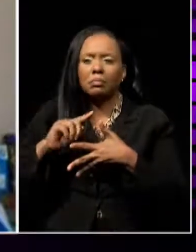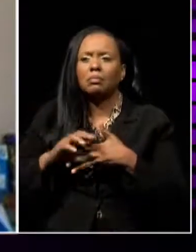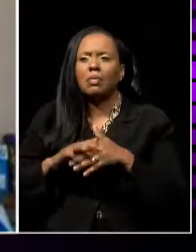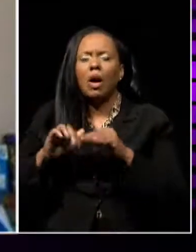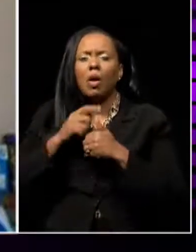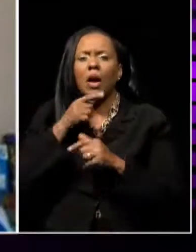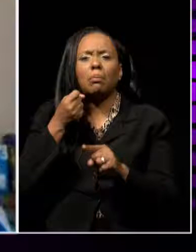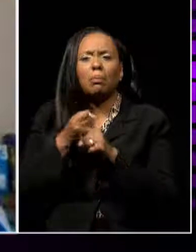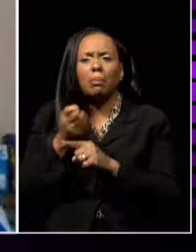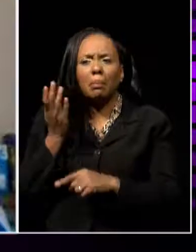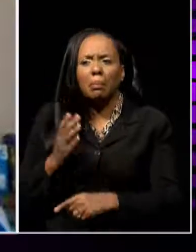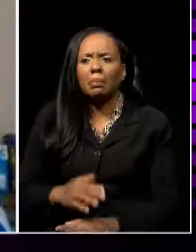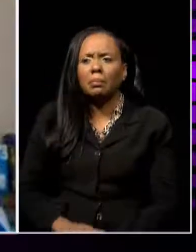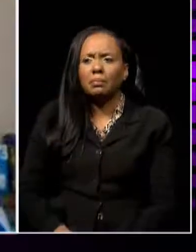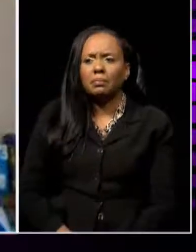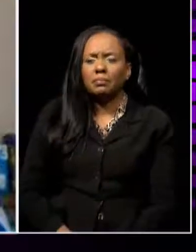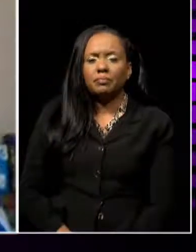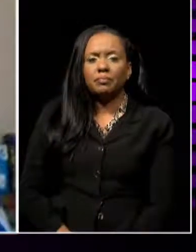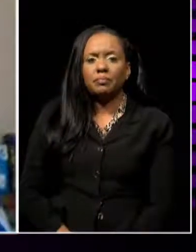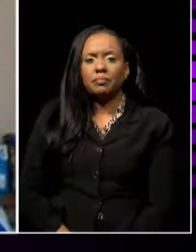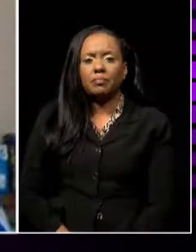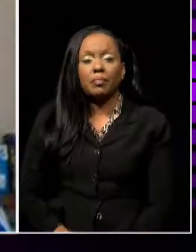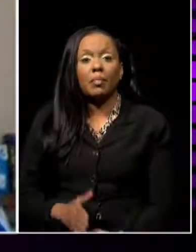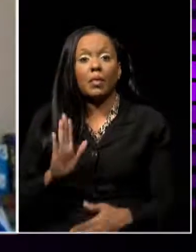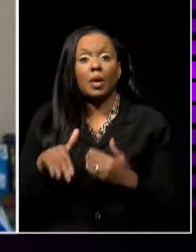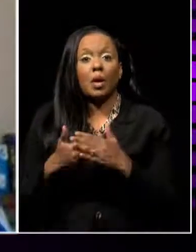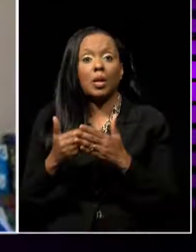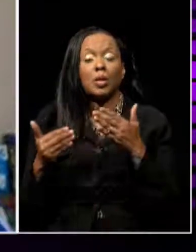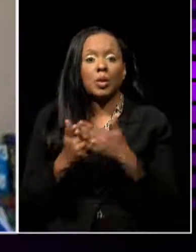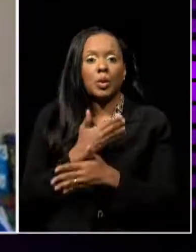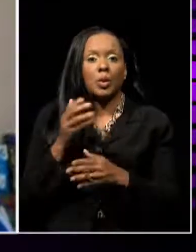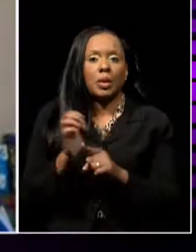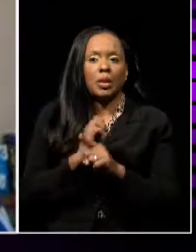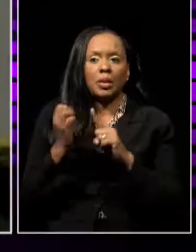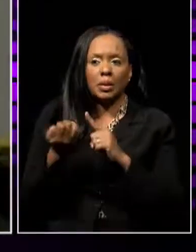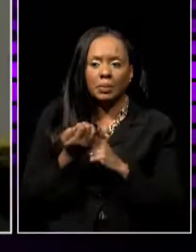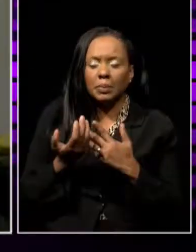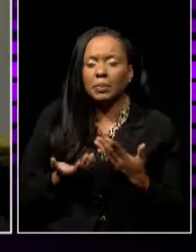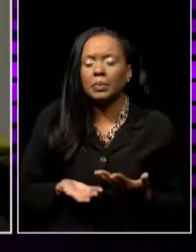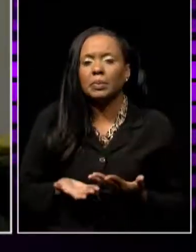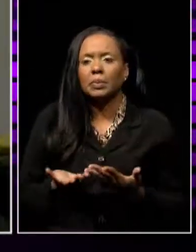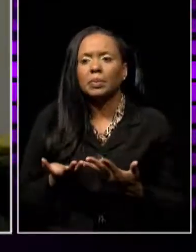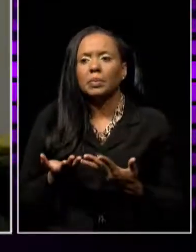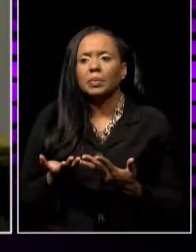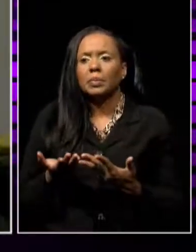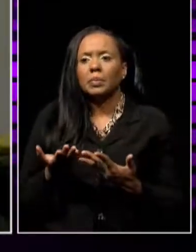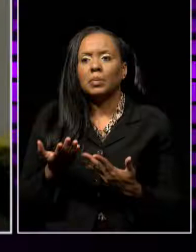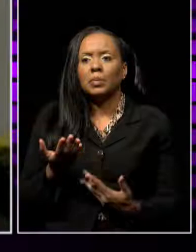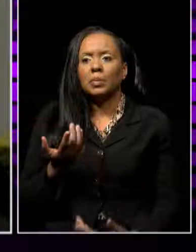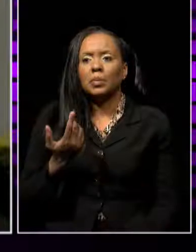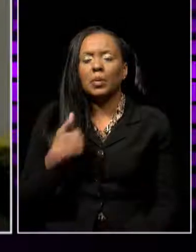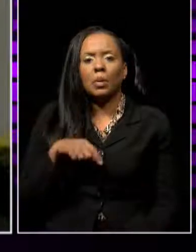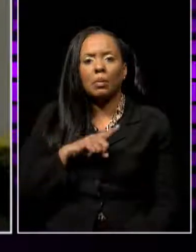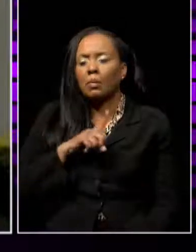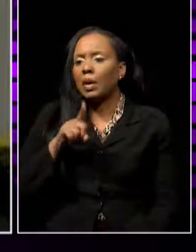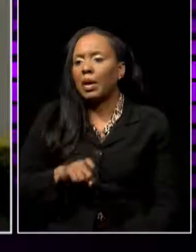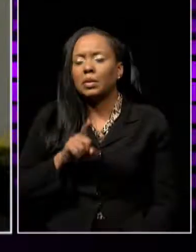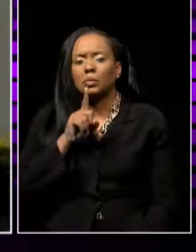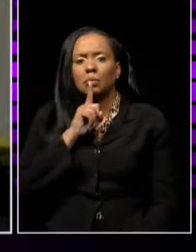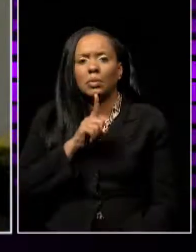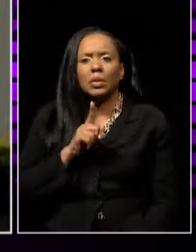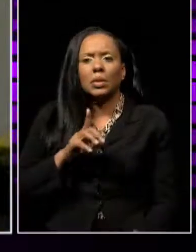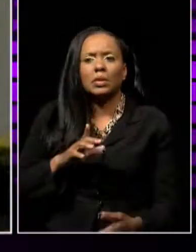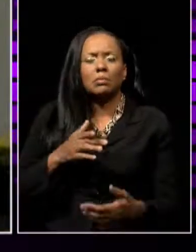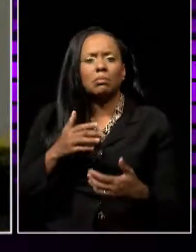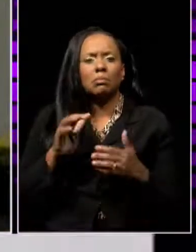Well, with every new environment, every new scape that we've been placed in having to do online teaching and learning,